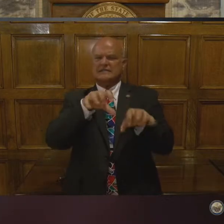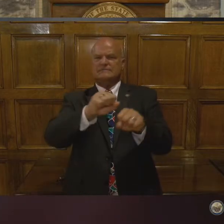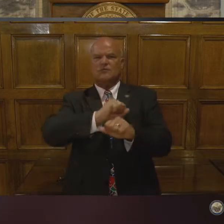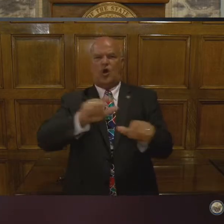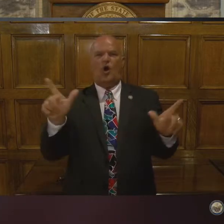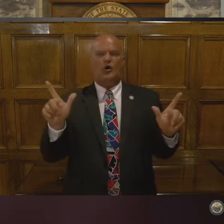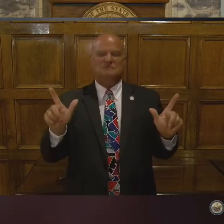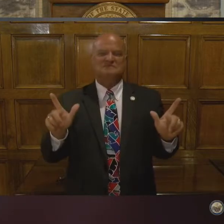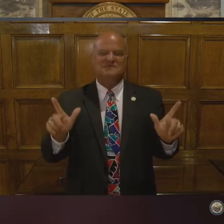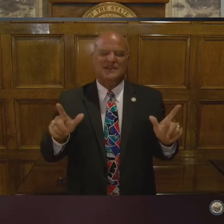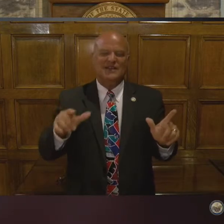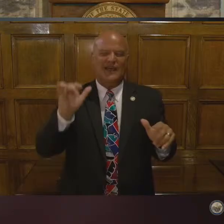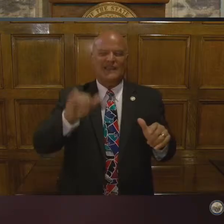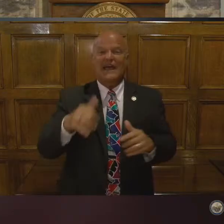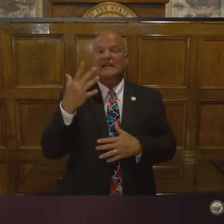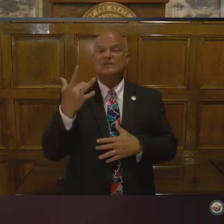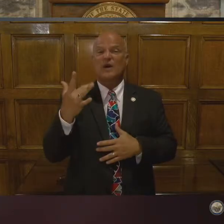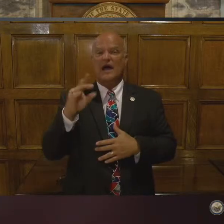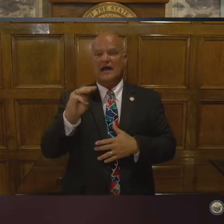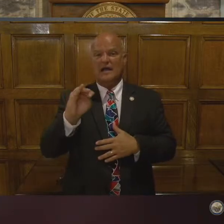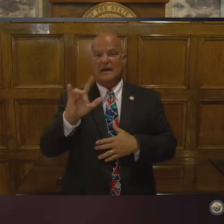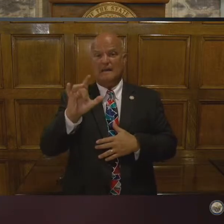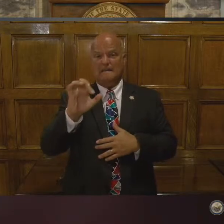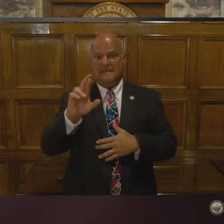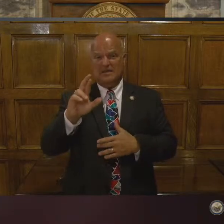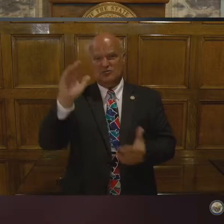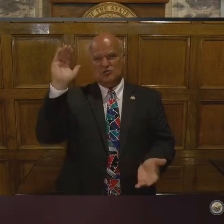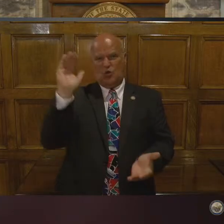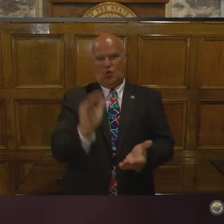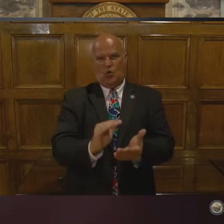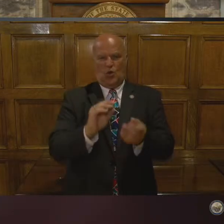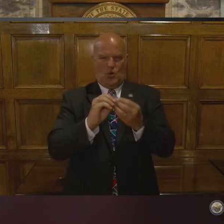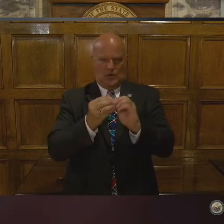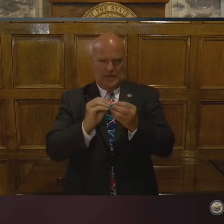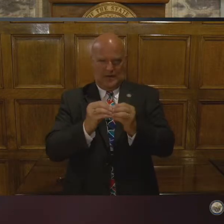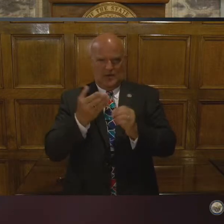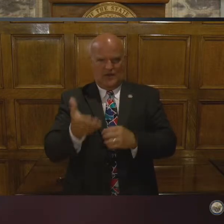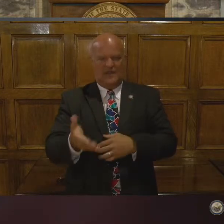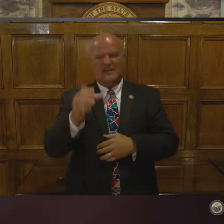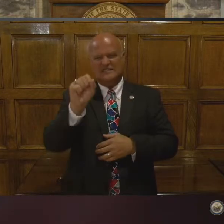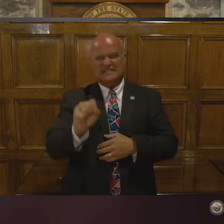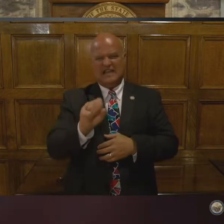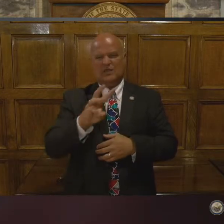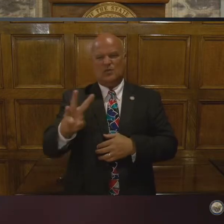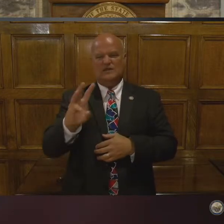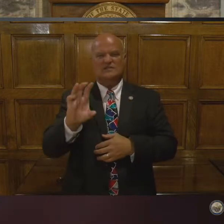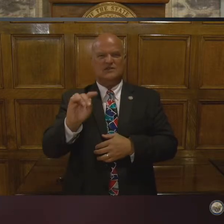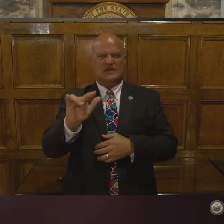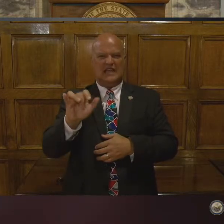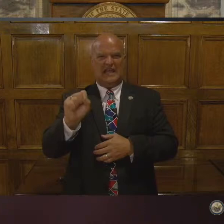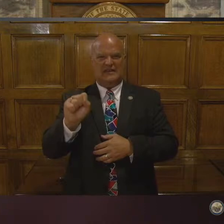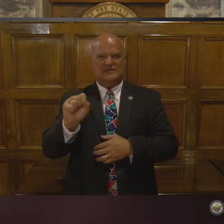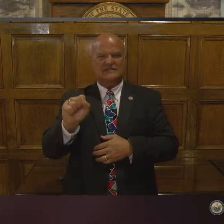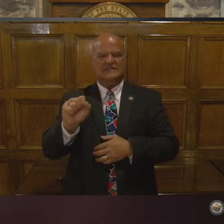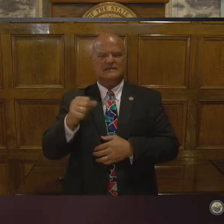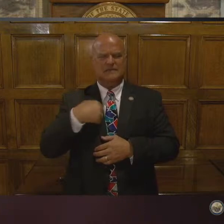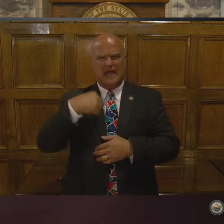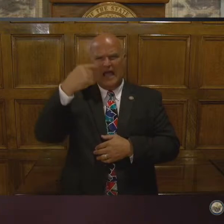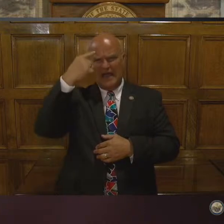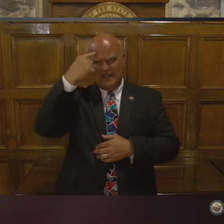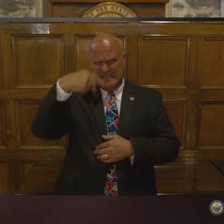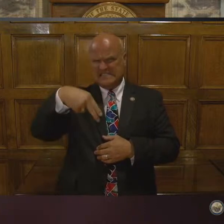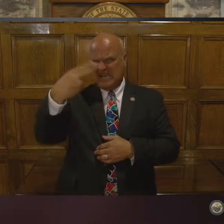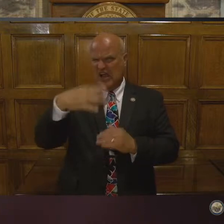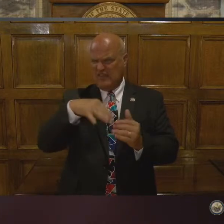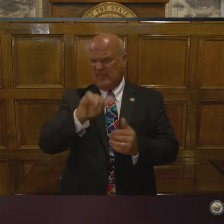it all. And so that could be a gap for some of those southwestern counties, and I believe it's higher